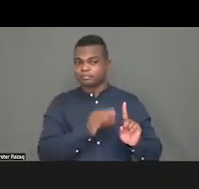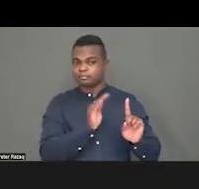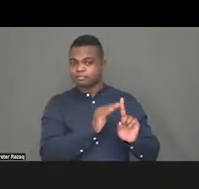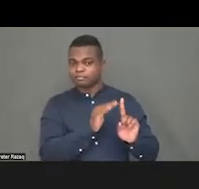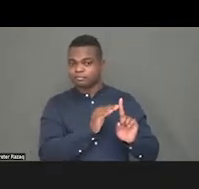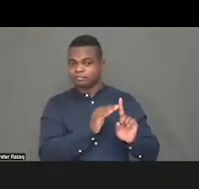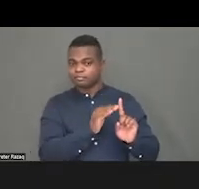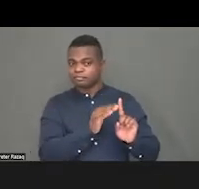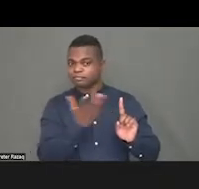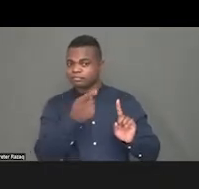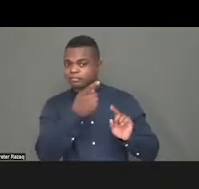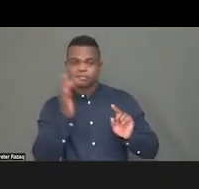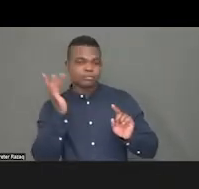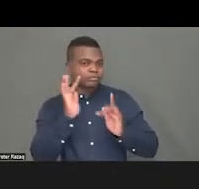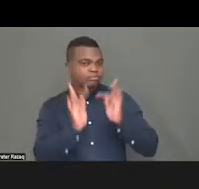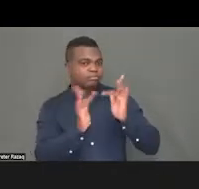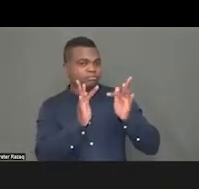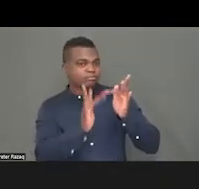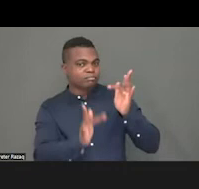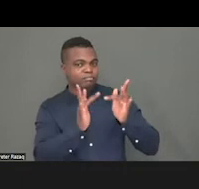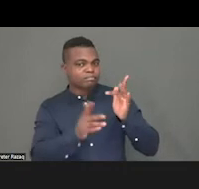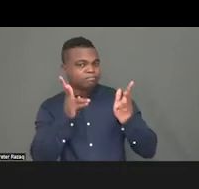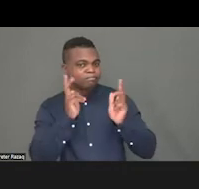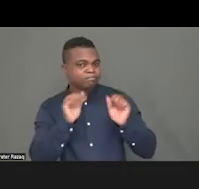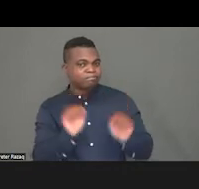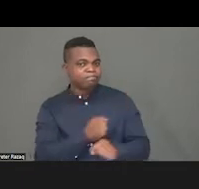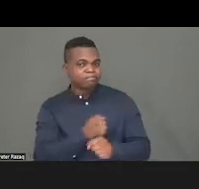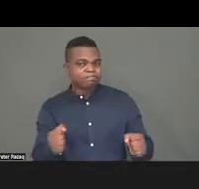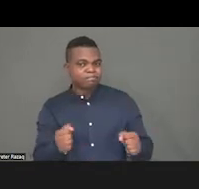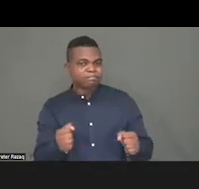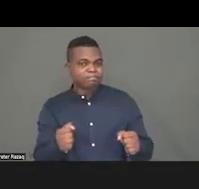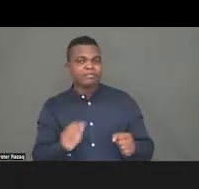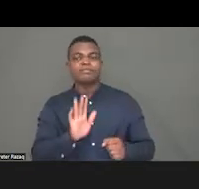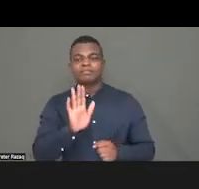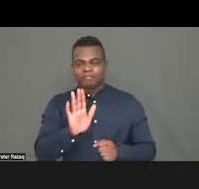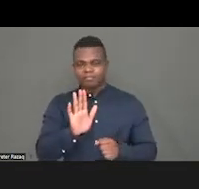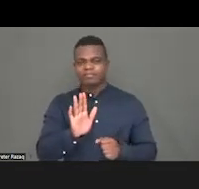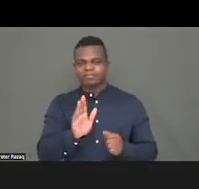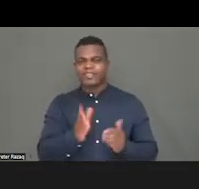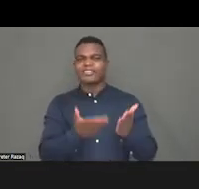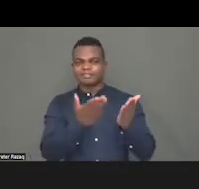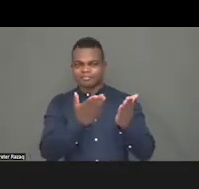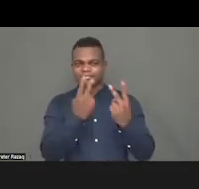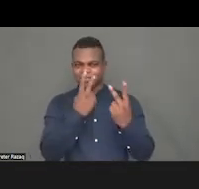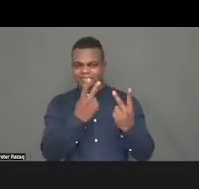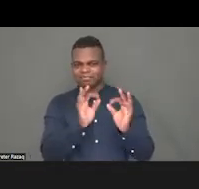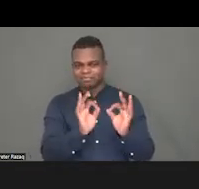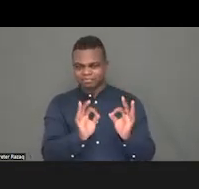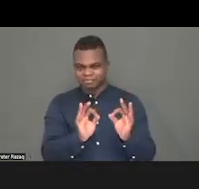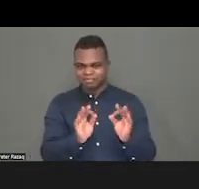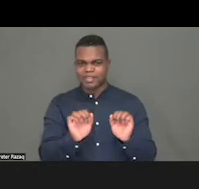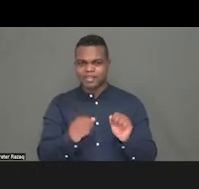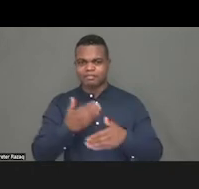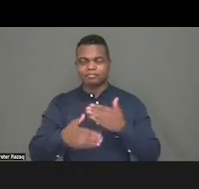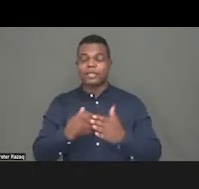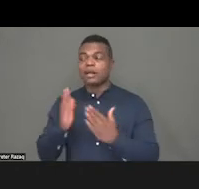could, oh, there, we've got you back. Yeah, thank you. Yeah, thank you, Julia. And I would like also to take this opportunity